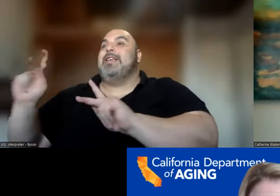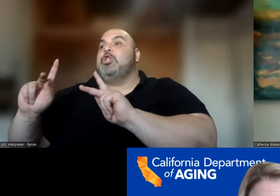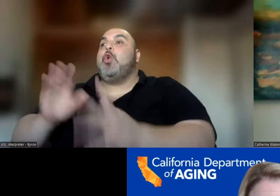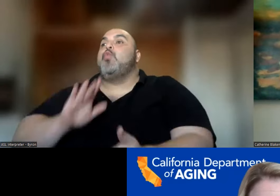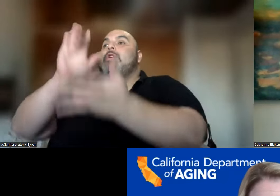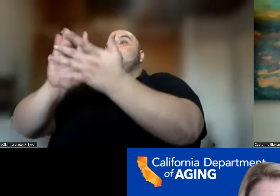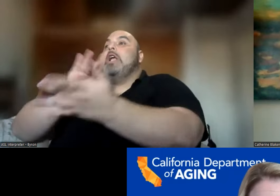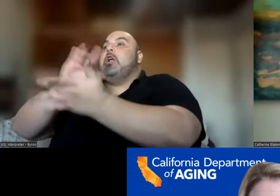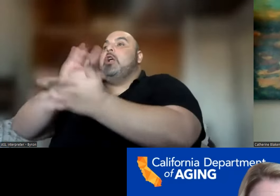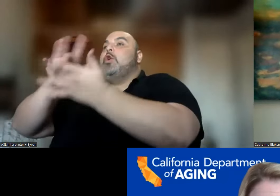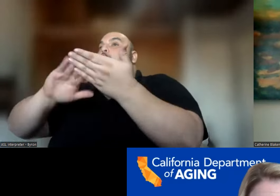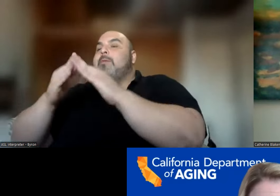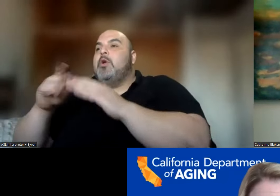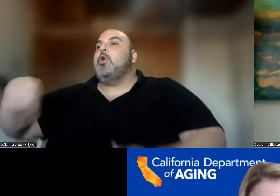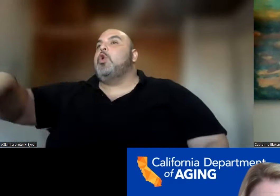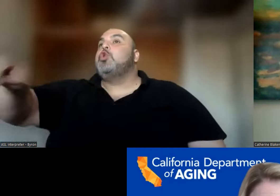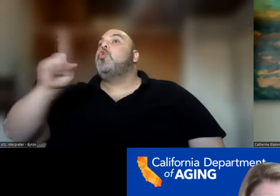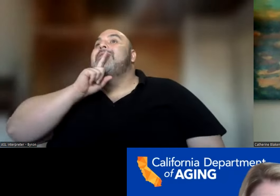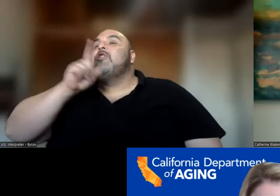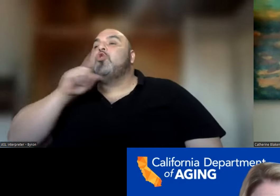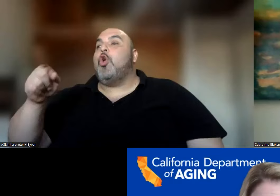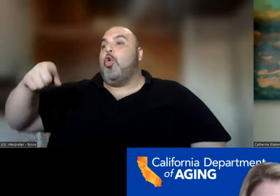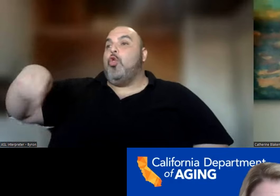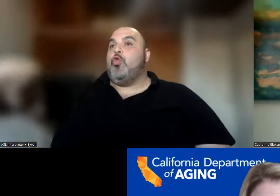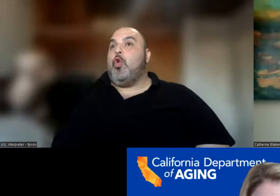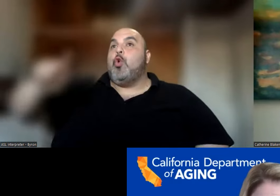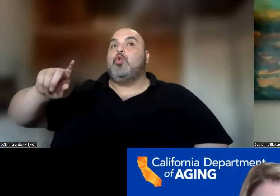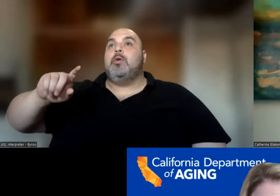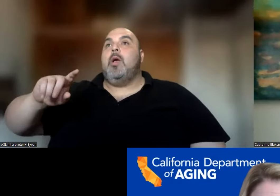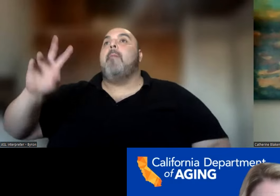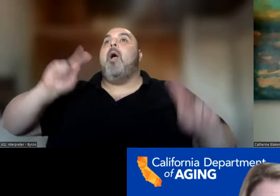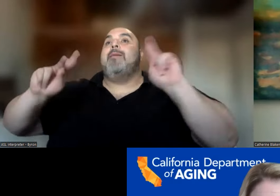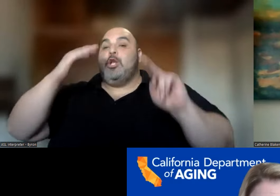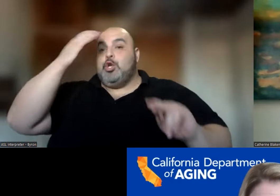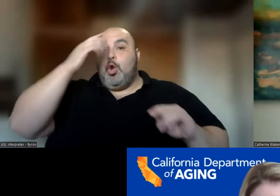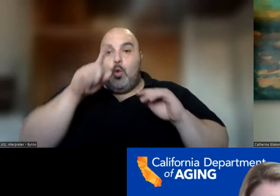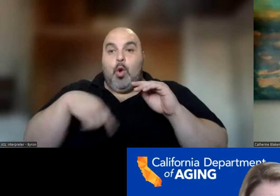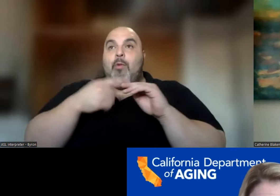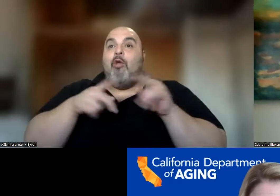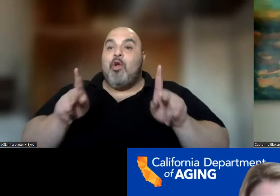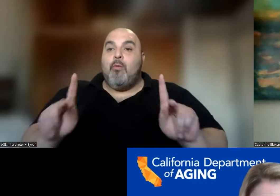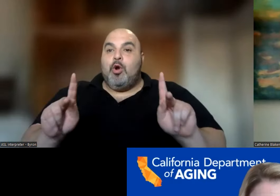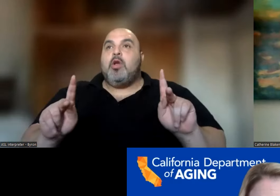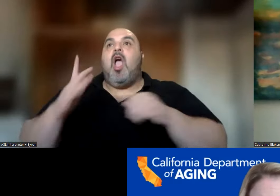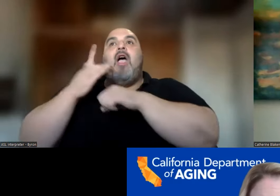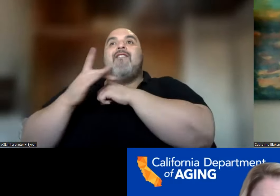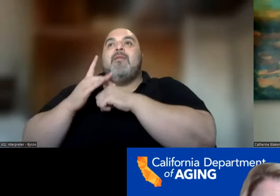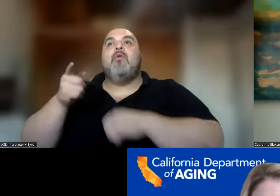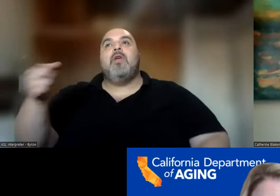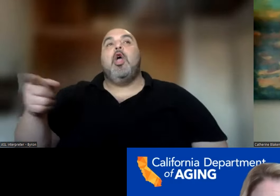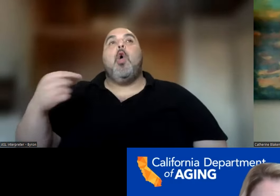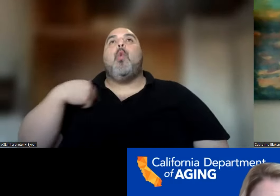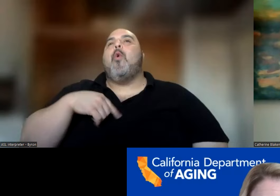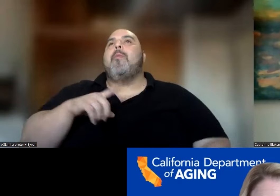communities to ensure that those populations know about the opportunities available in that. We will be